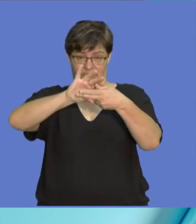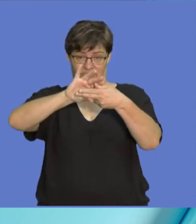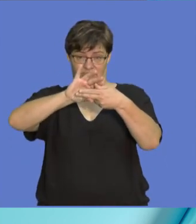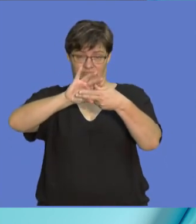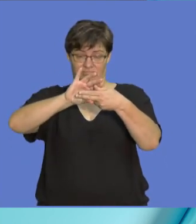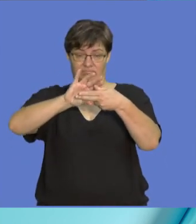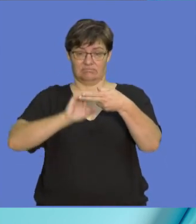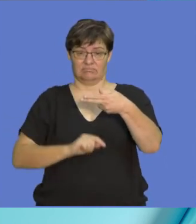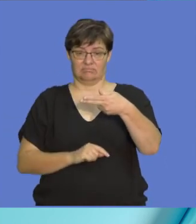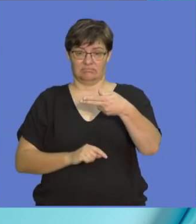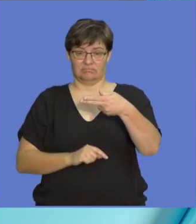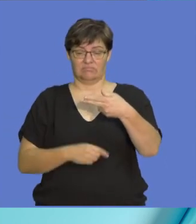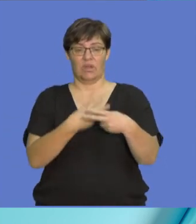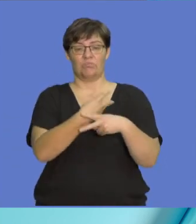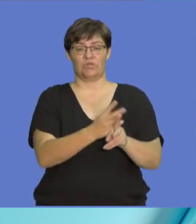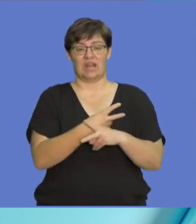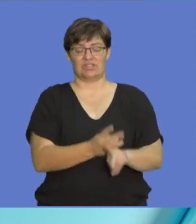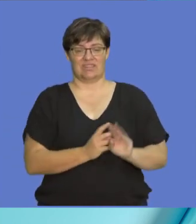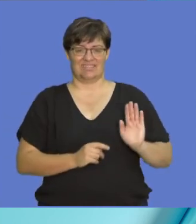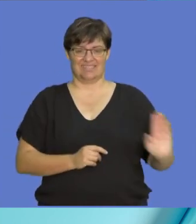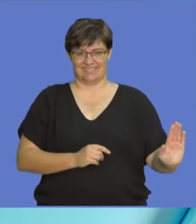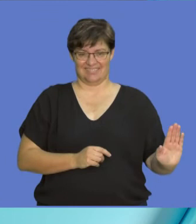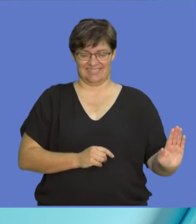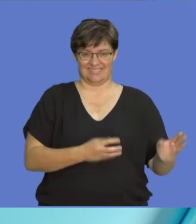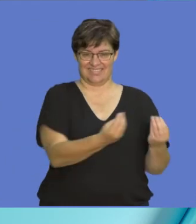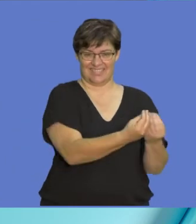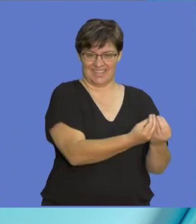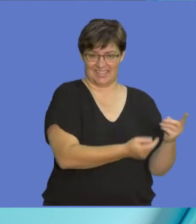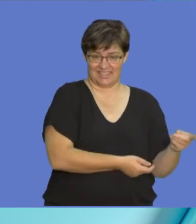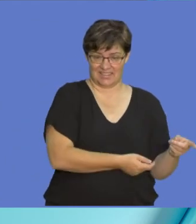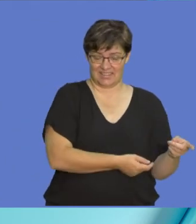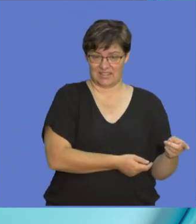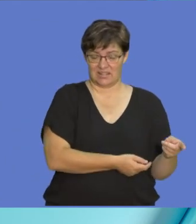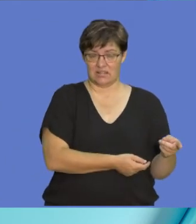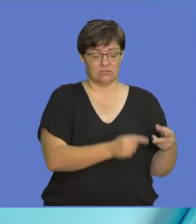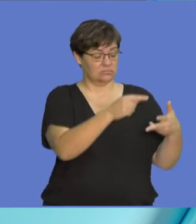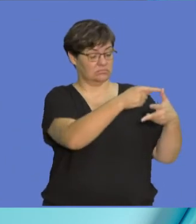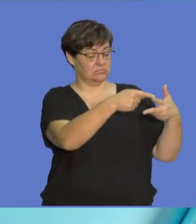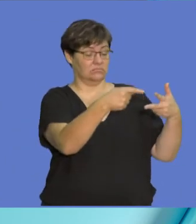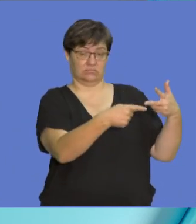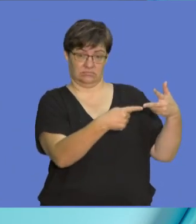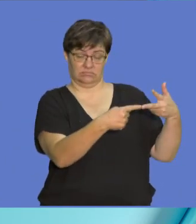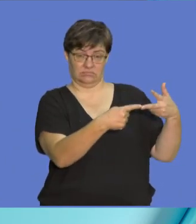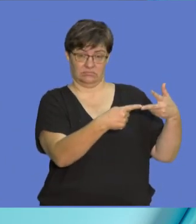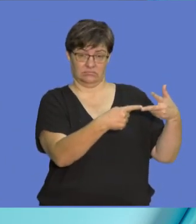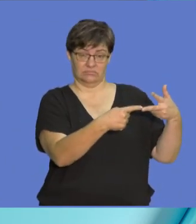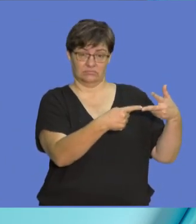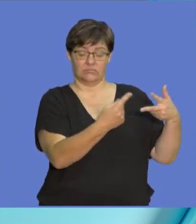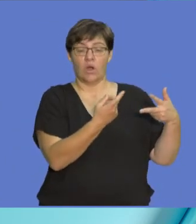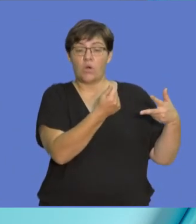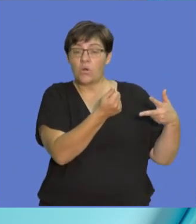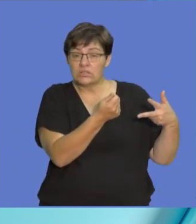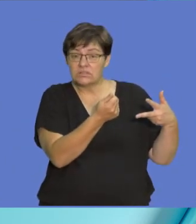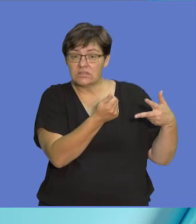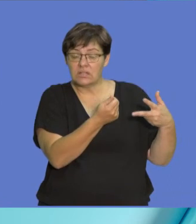go into the production of an item. In other words, these 3 cost accounts impact on the cost